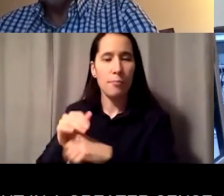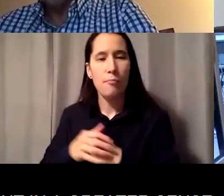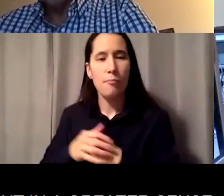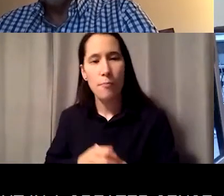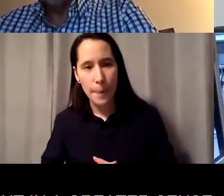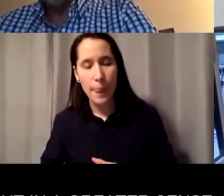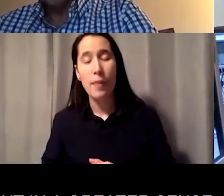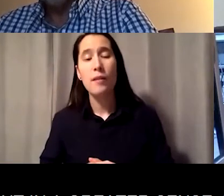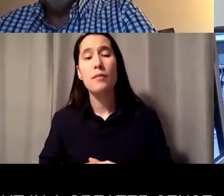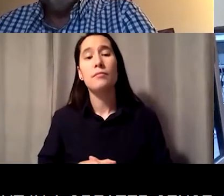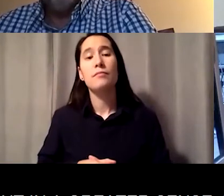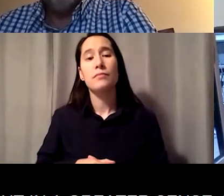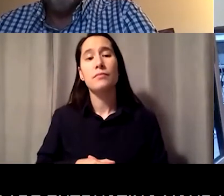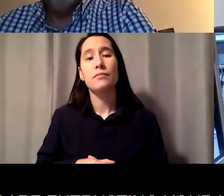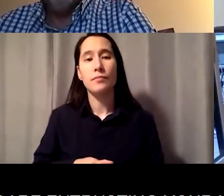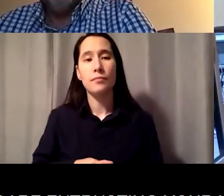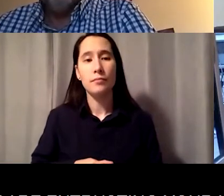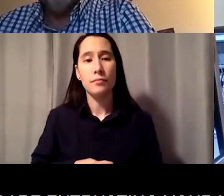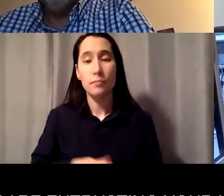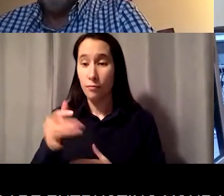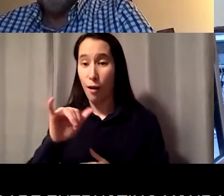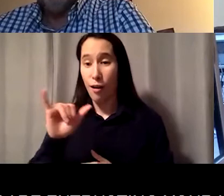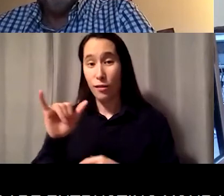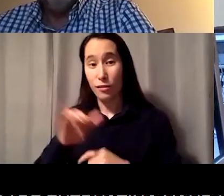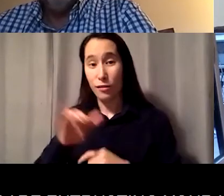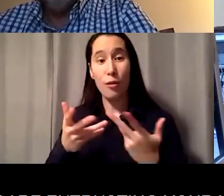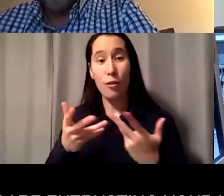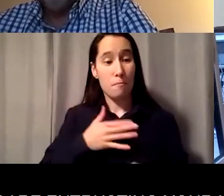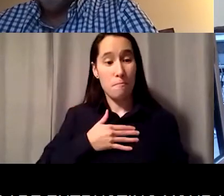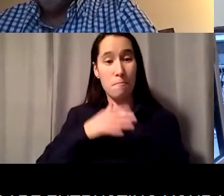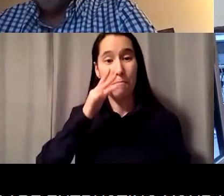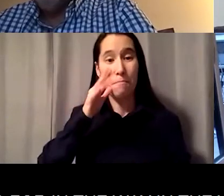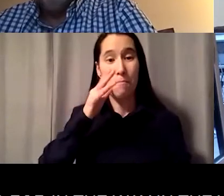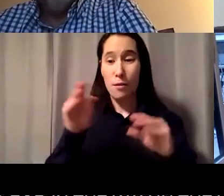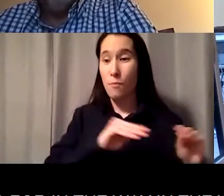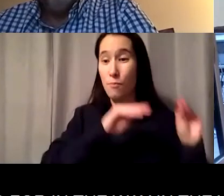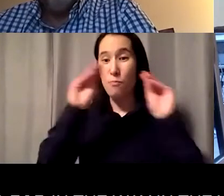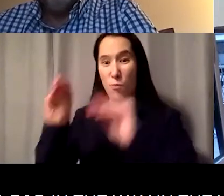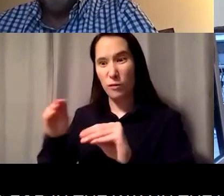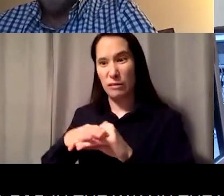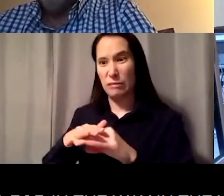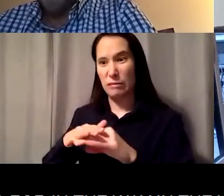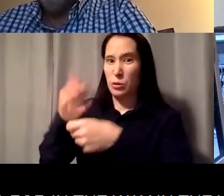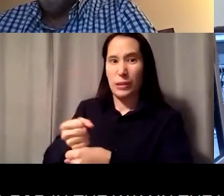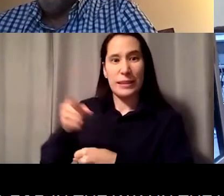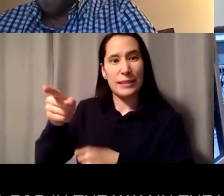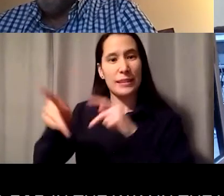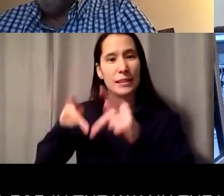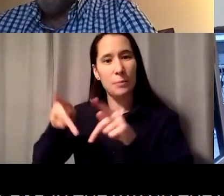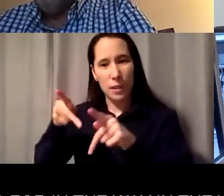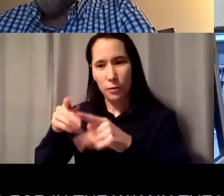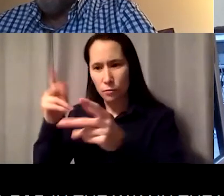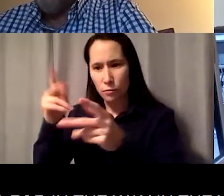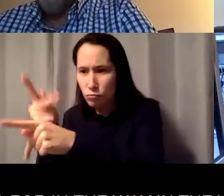mean, you realistically are entrusting your loved one to be cared for in the way that you would care for them given